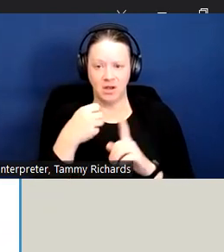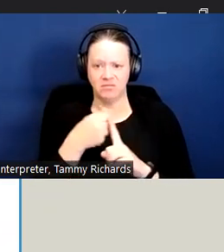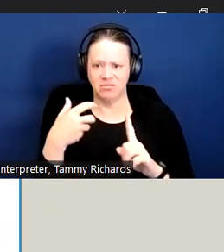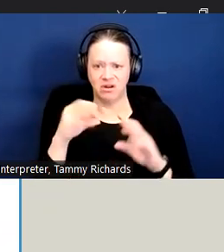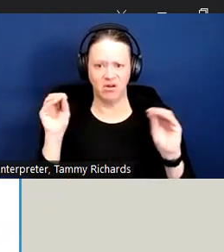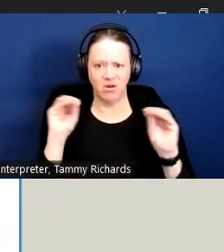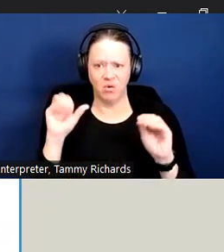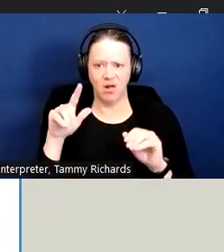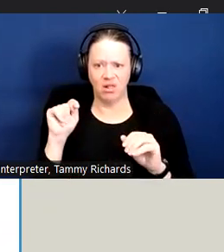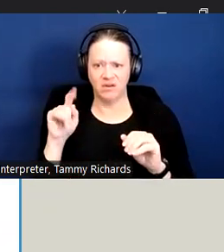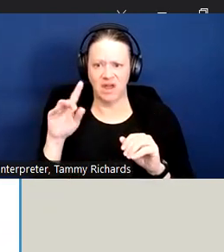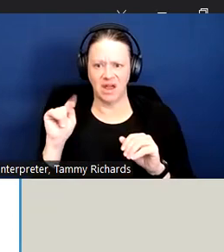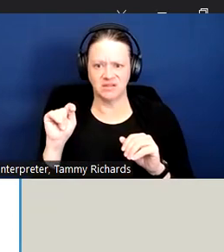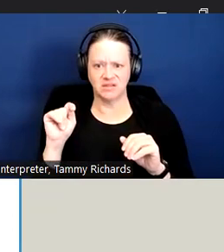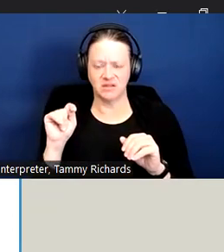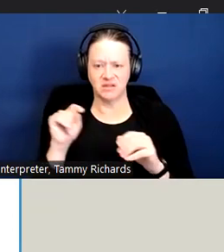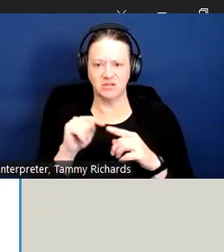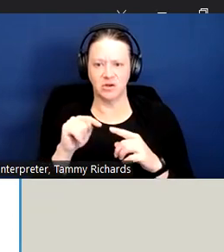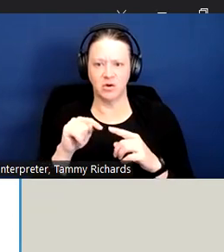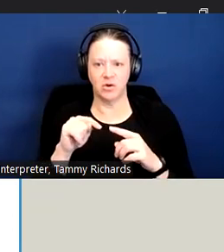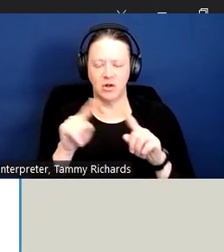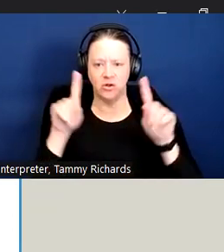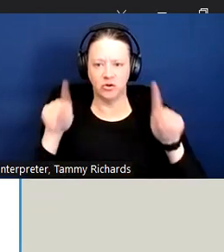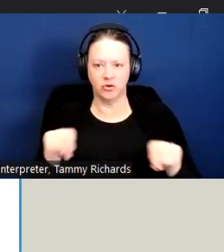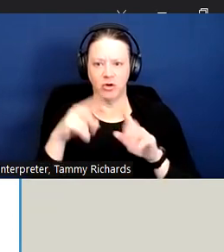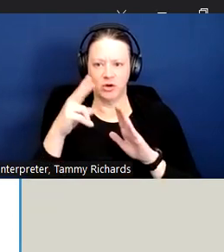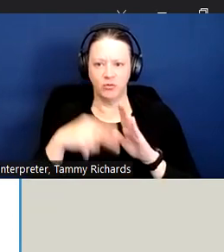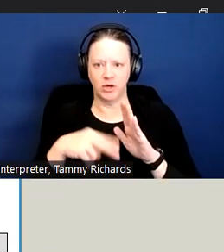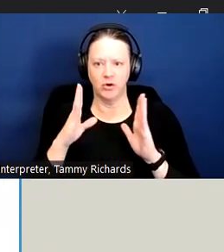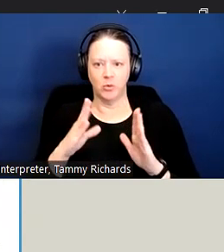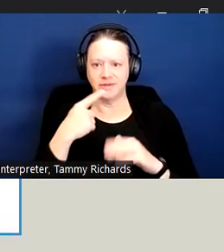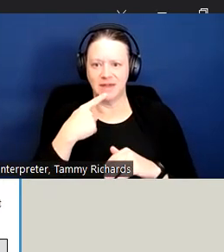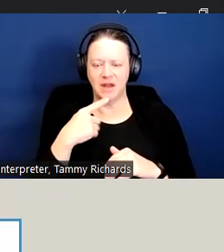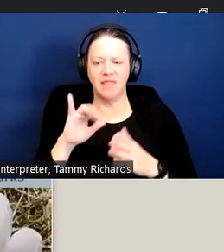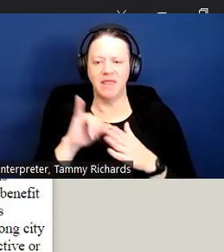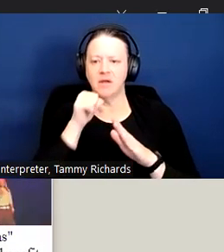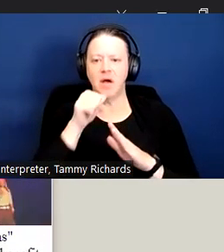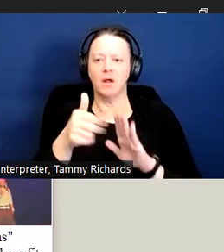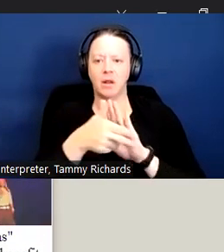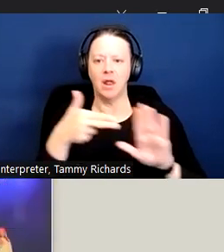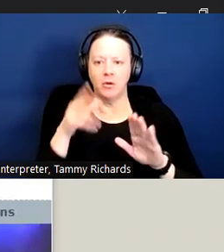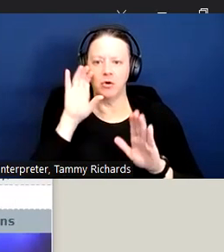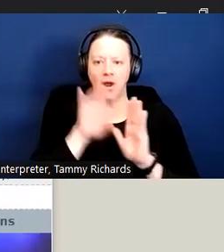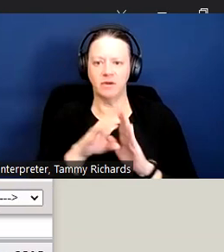text at all. So the screen reader is just going to tell us there's an unlabeled graphic. That doesn't help.